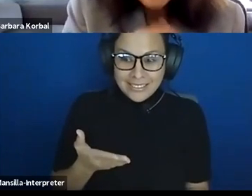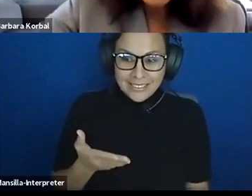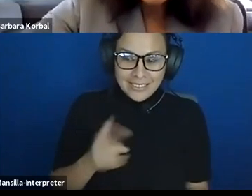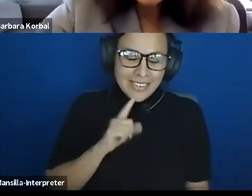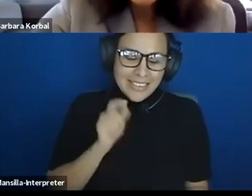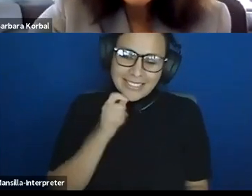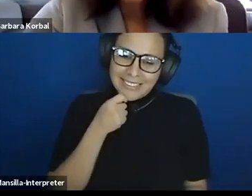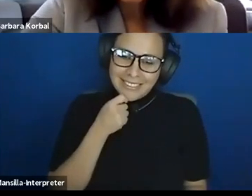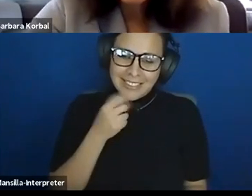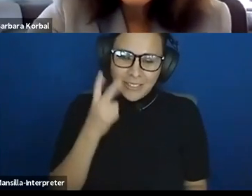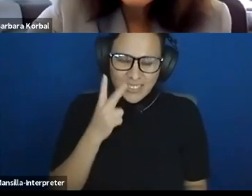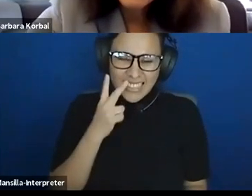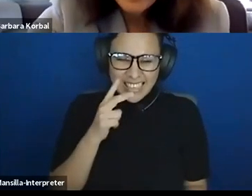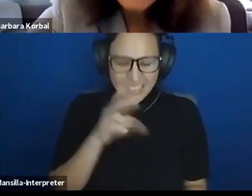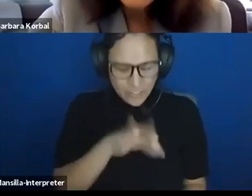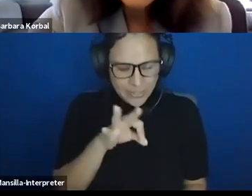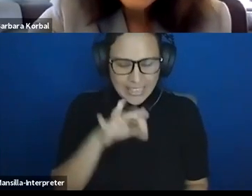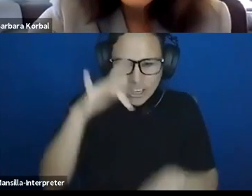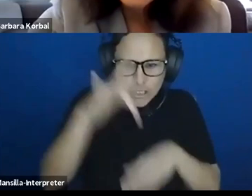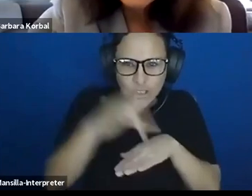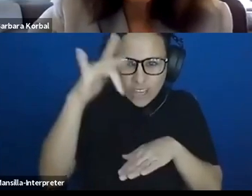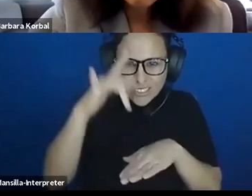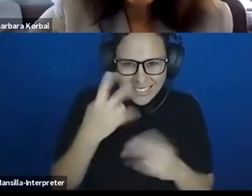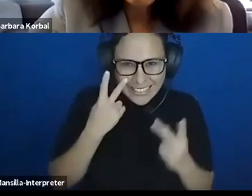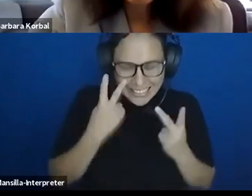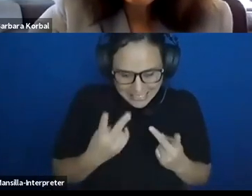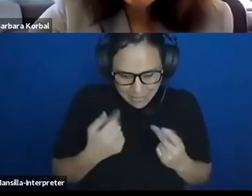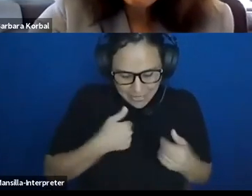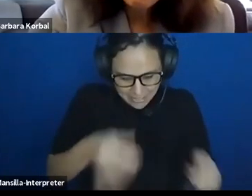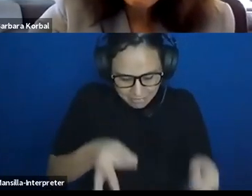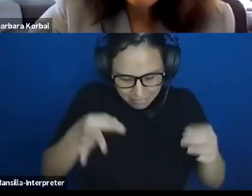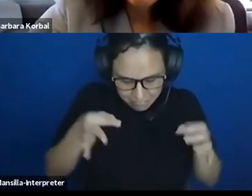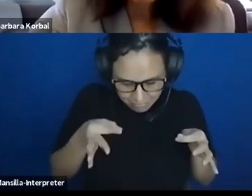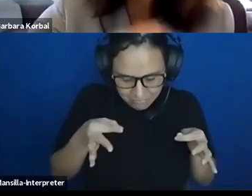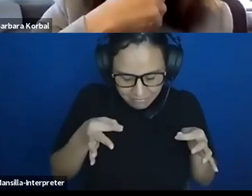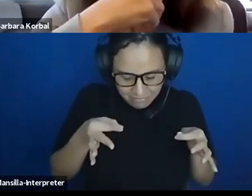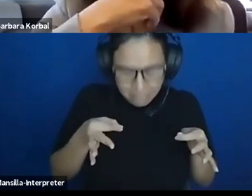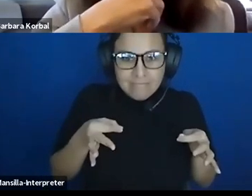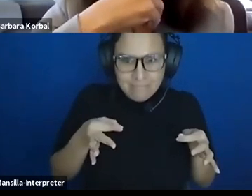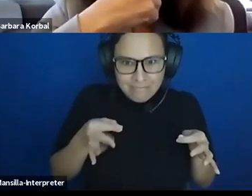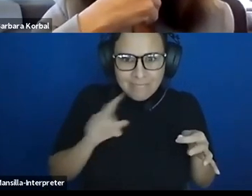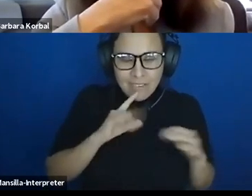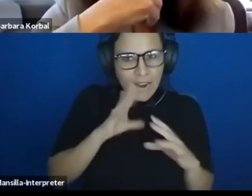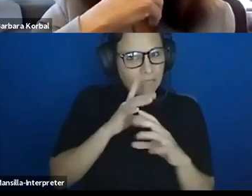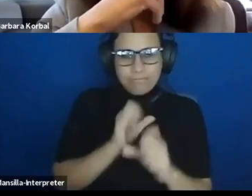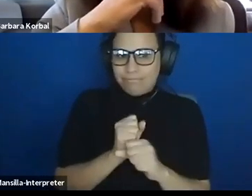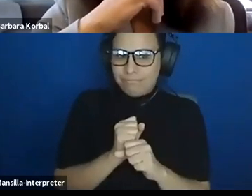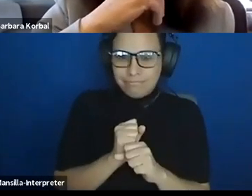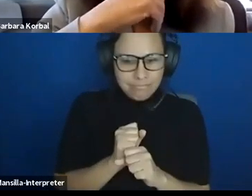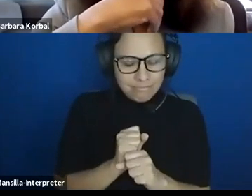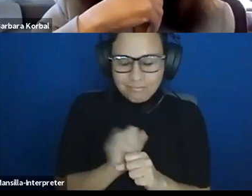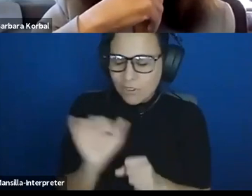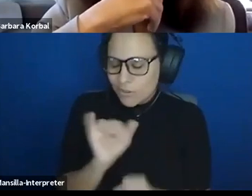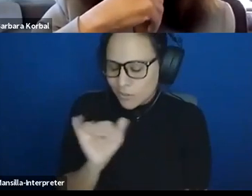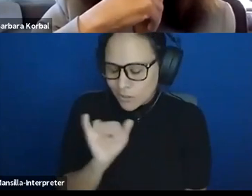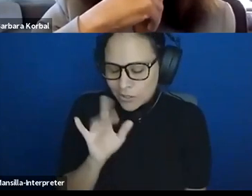to just kind of actually touch them and see them firsthand. That was something that was really captivated me. And also, again, you